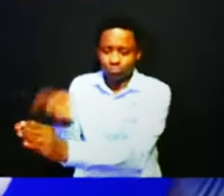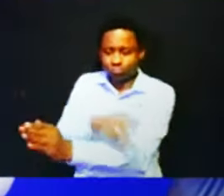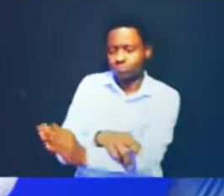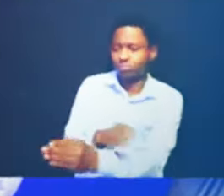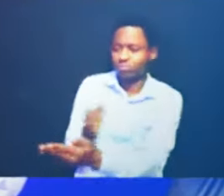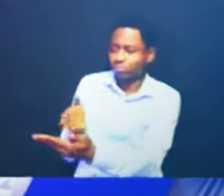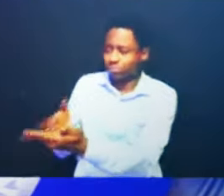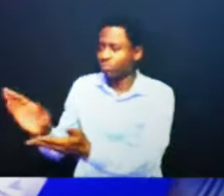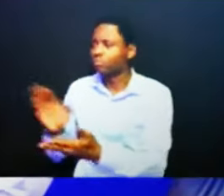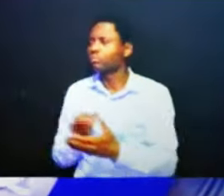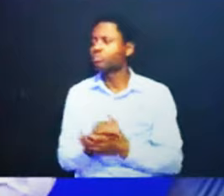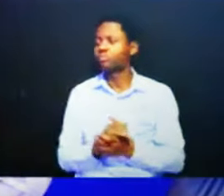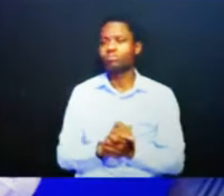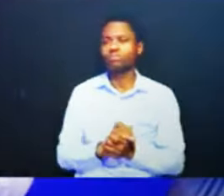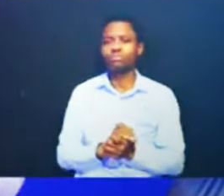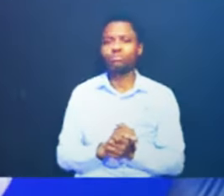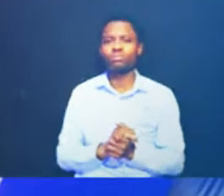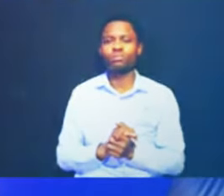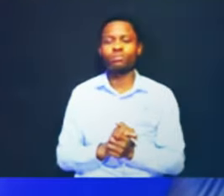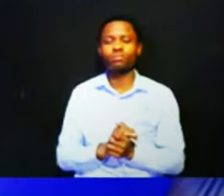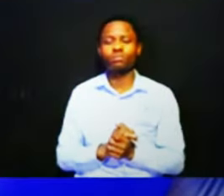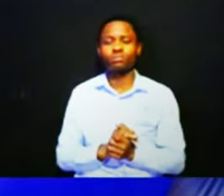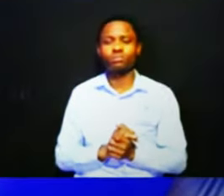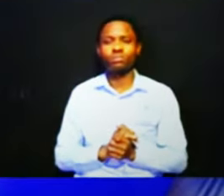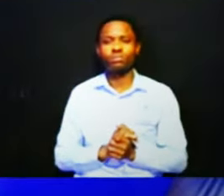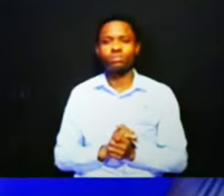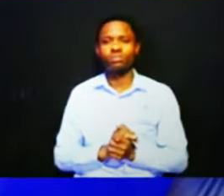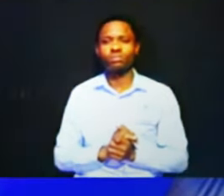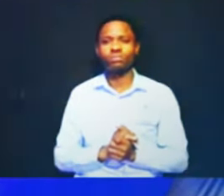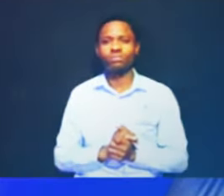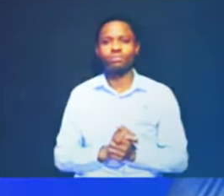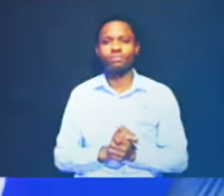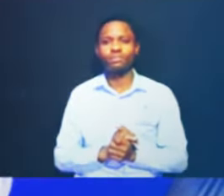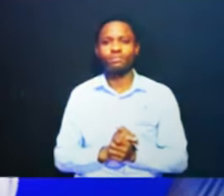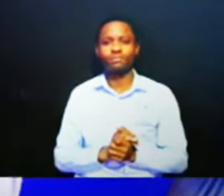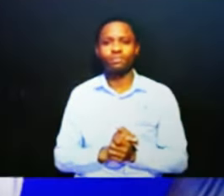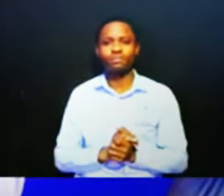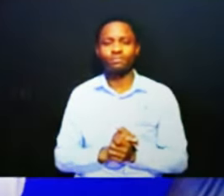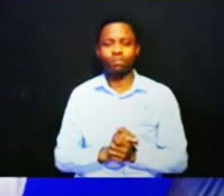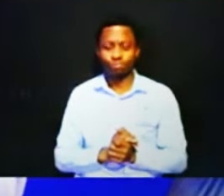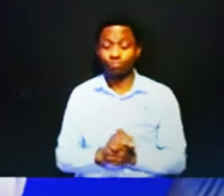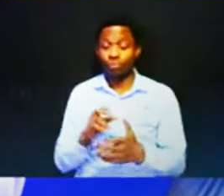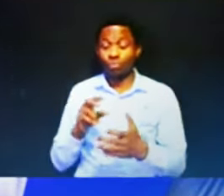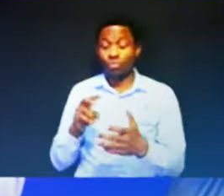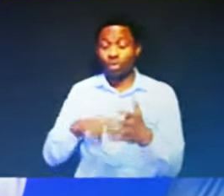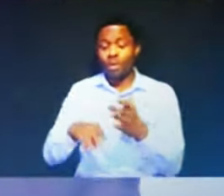idea essay edumakuono. Smafo Paul say, Sha one song, na ye won wejuma.